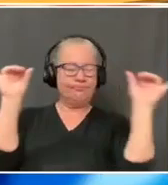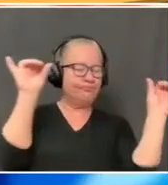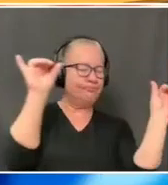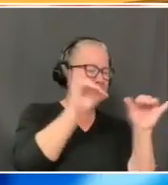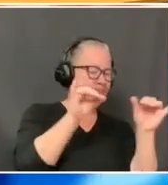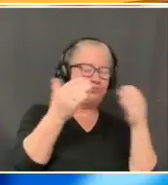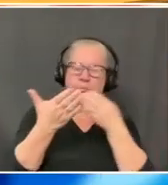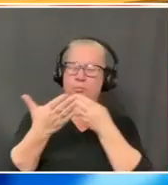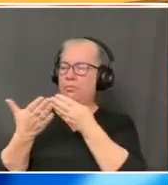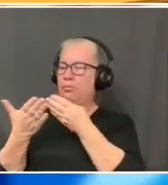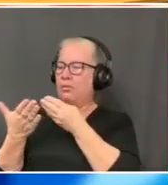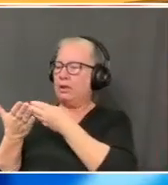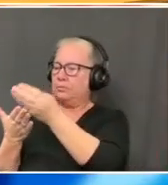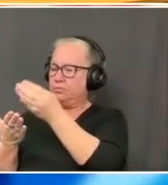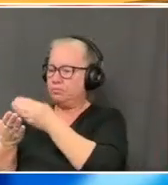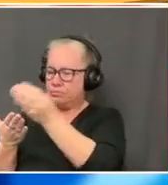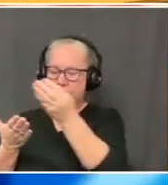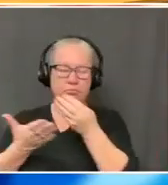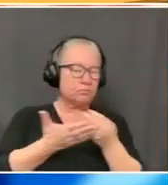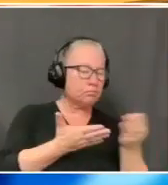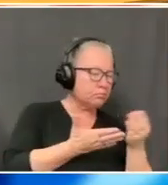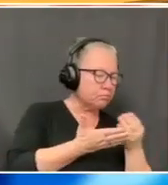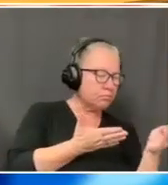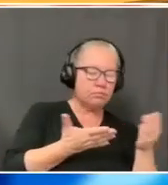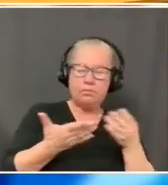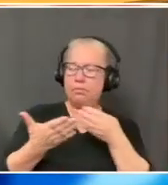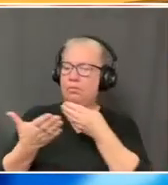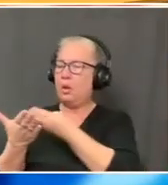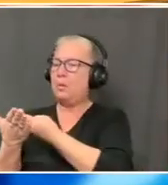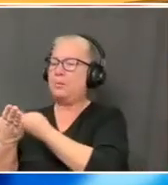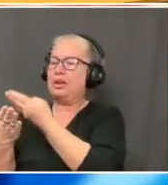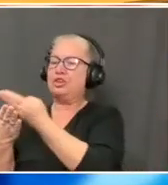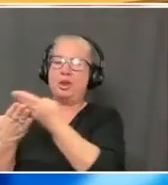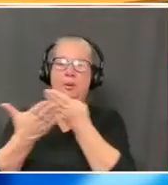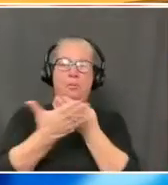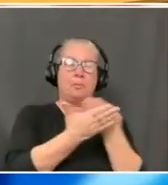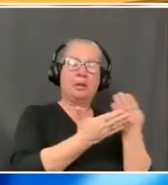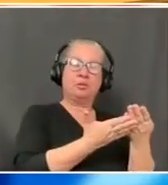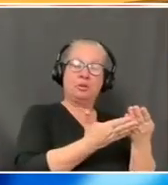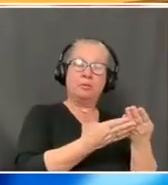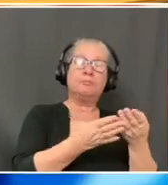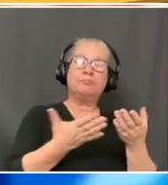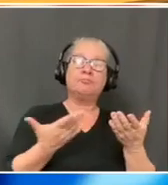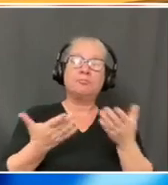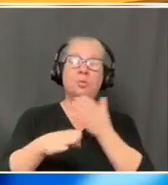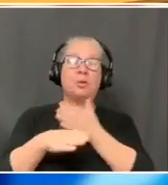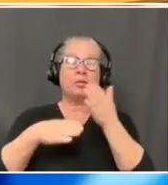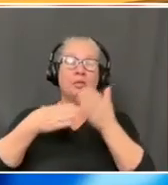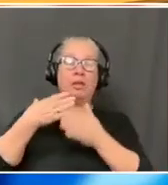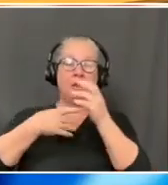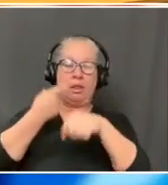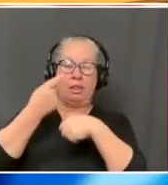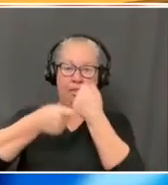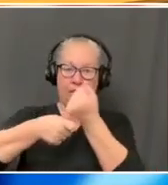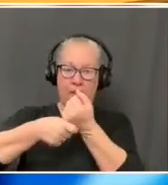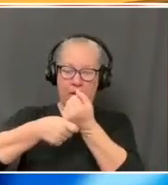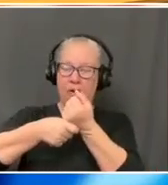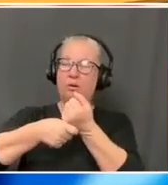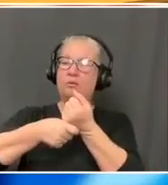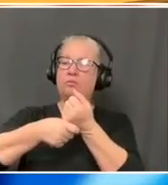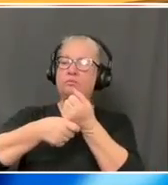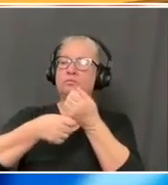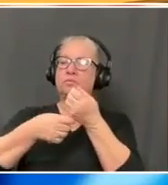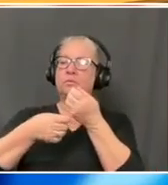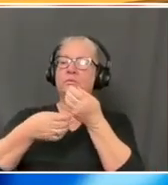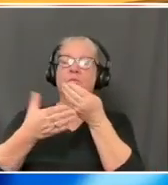budget. But ultimately, at the end of the current fiscal year, but even in March, we're going to have a projection for how much we think we're going to spend this